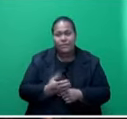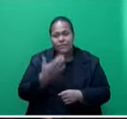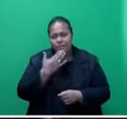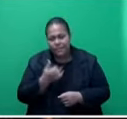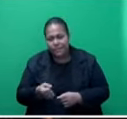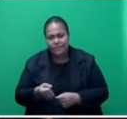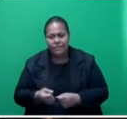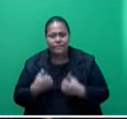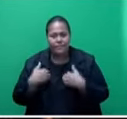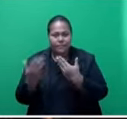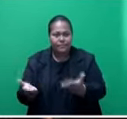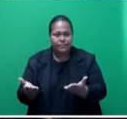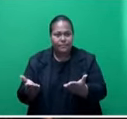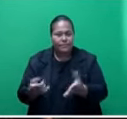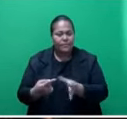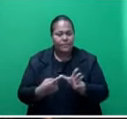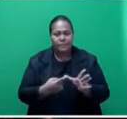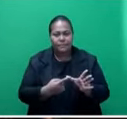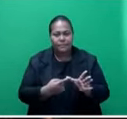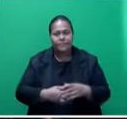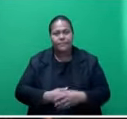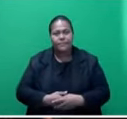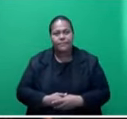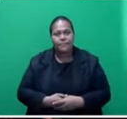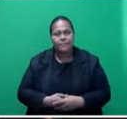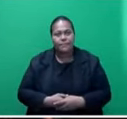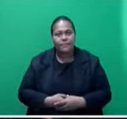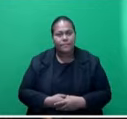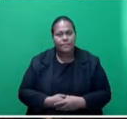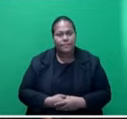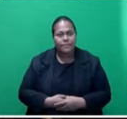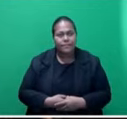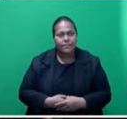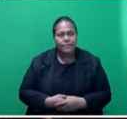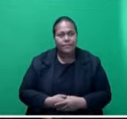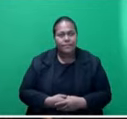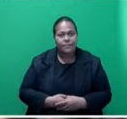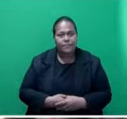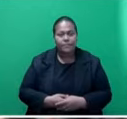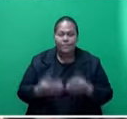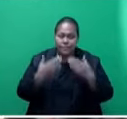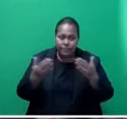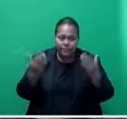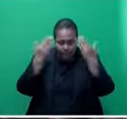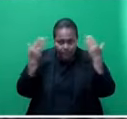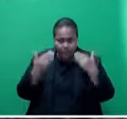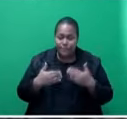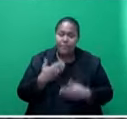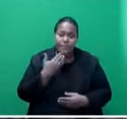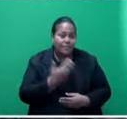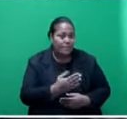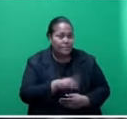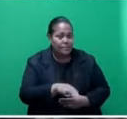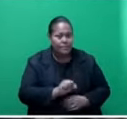the Honourable Ayaz Syed Gayoom. You have the floor, sir. Thank you, Mr. Speaker, sir. I'd like to thank the member for his